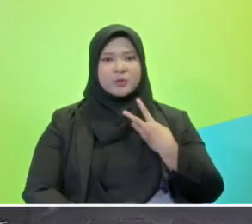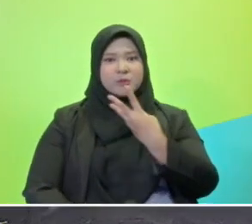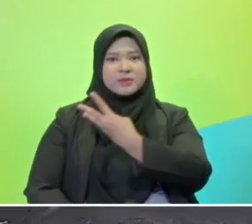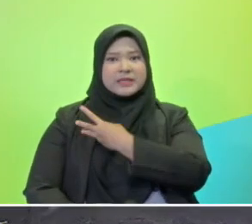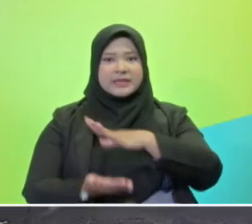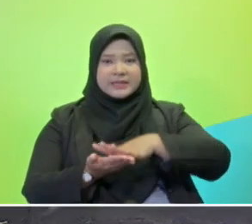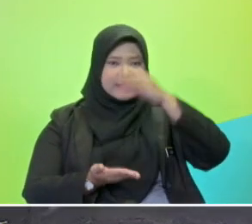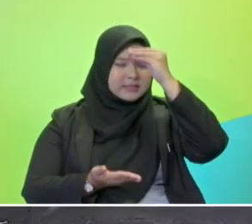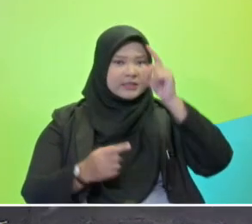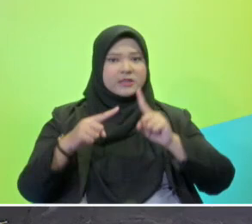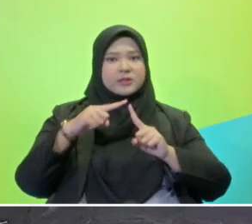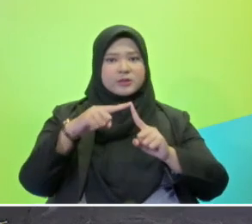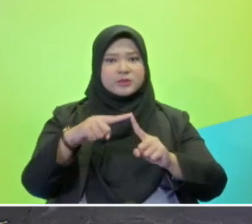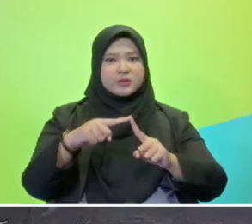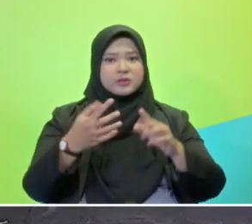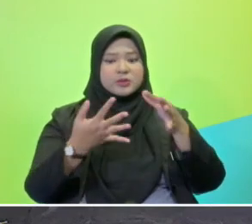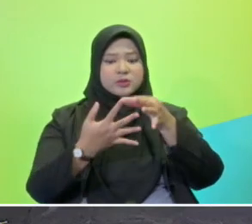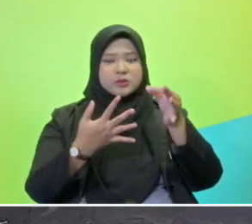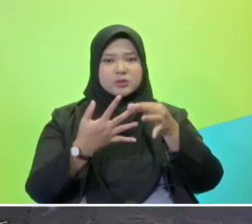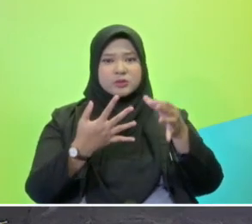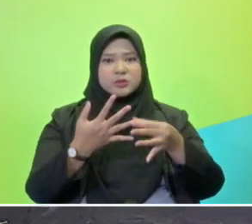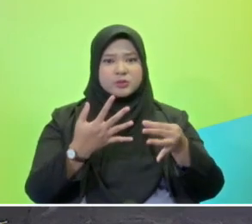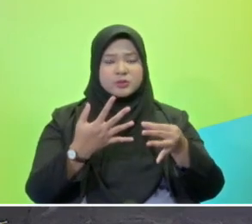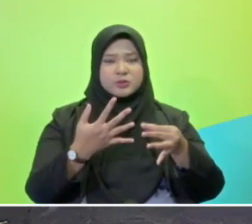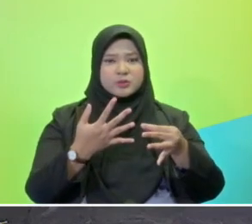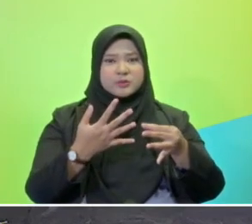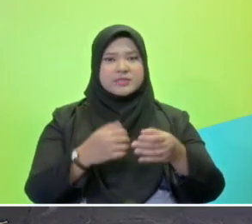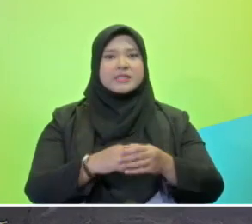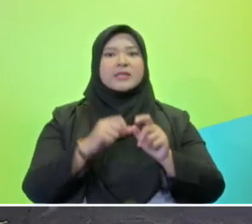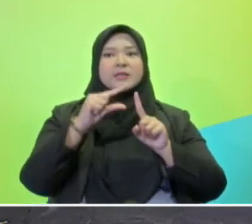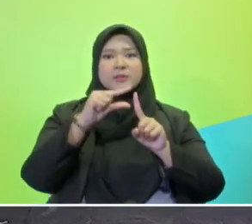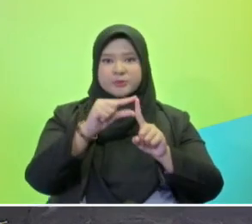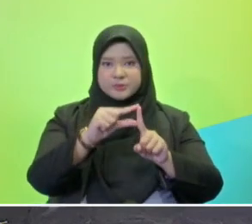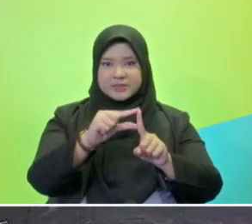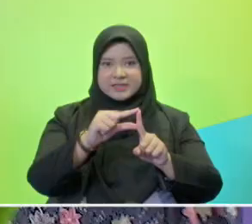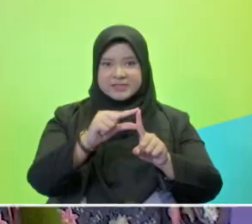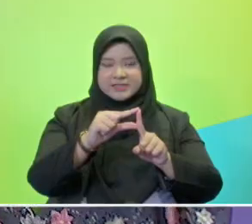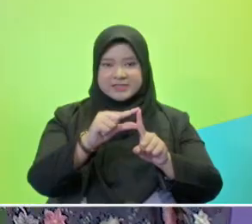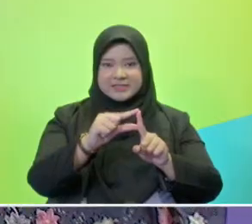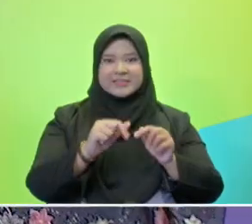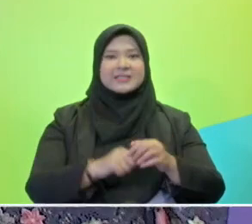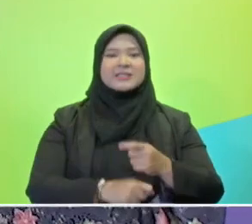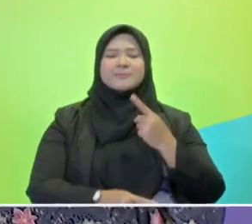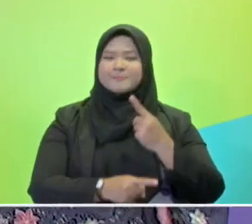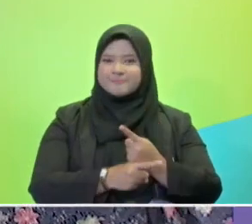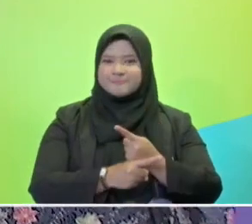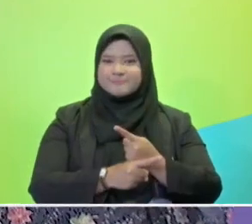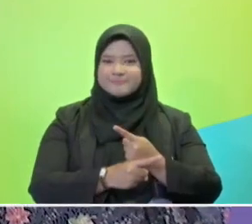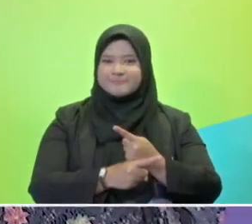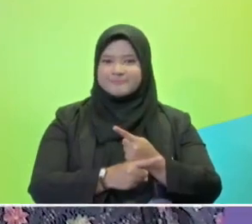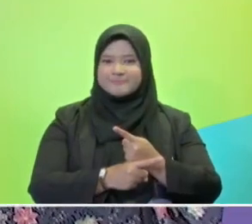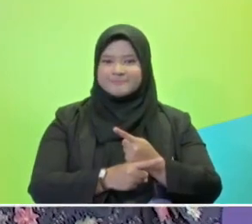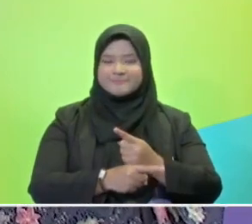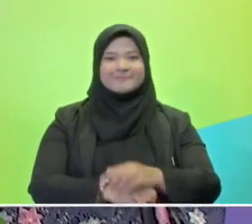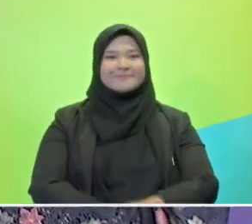toys, food and pets. And our kids have done very good job. You can see that all four have got one